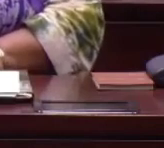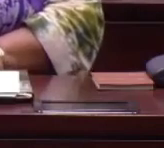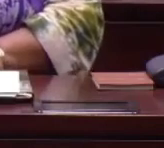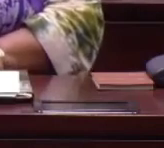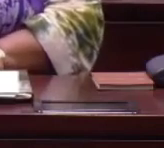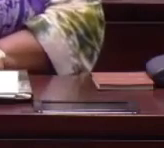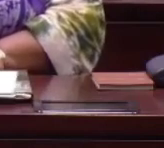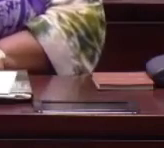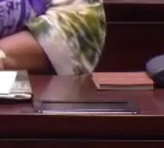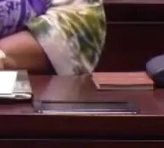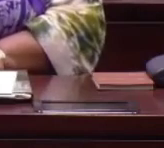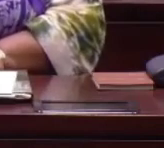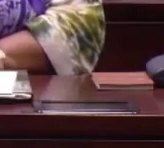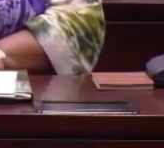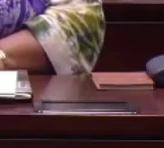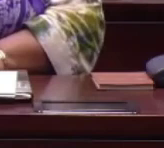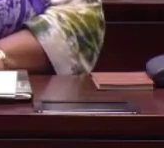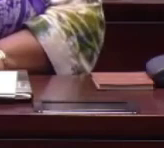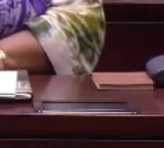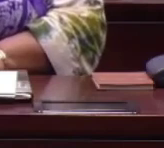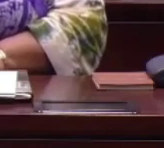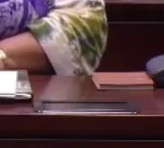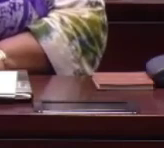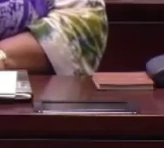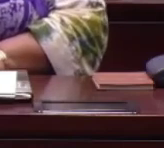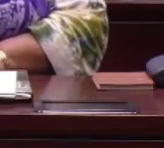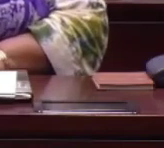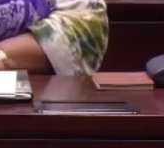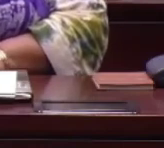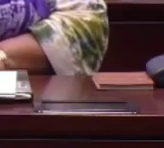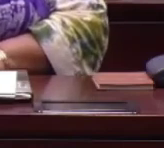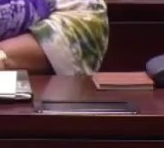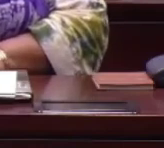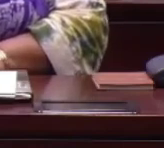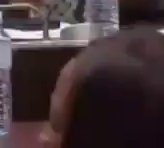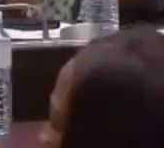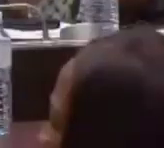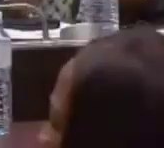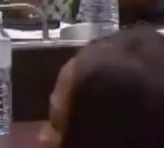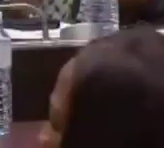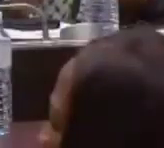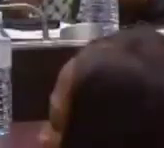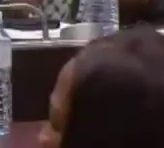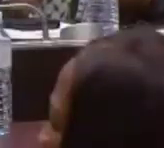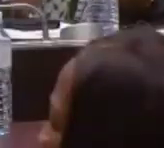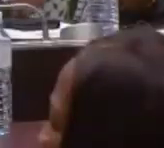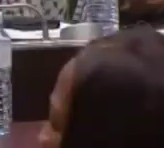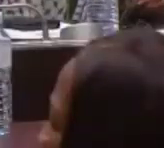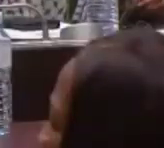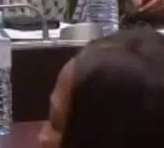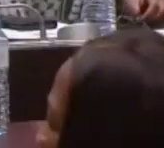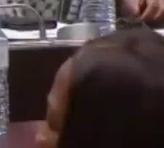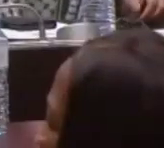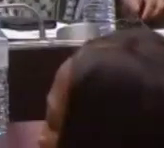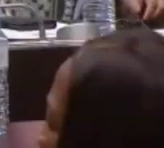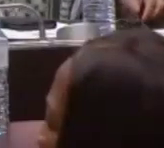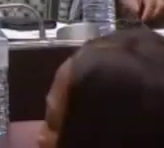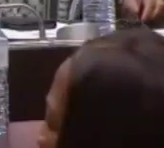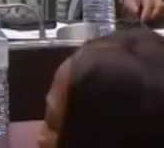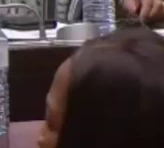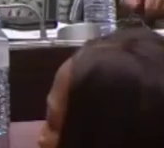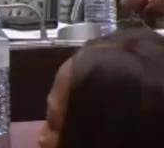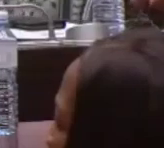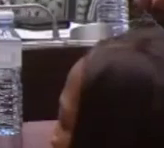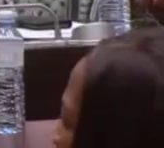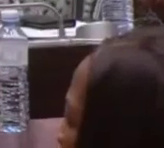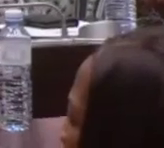sinqumo ngalilanga lanamhlanje. Ngizawuqala ke manje ngicele unobhala abize amagama